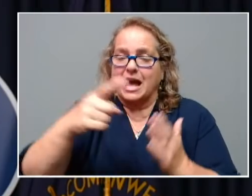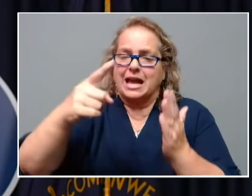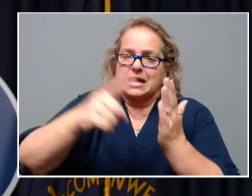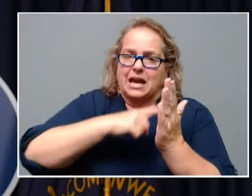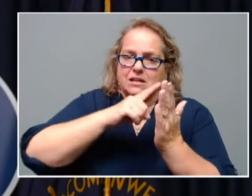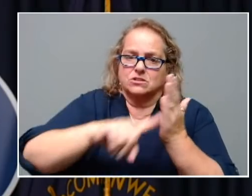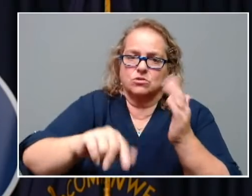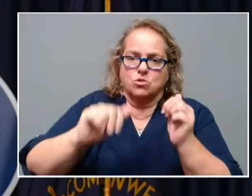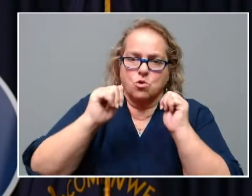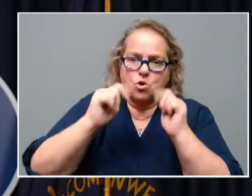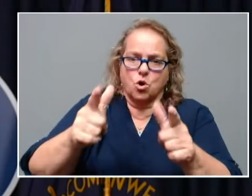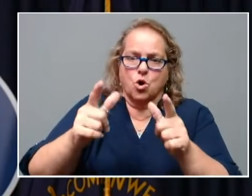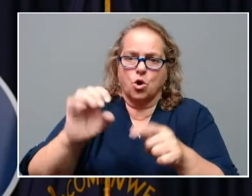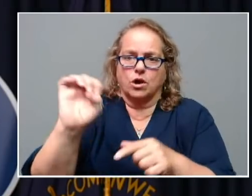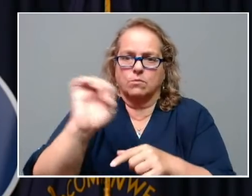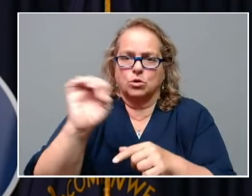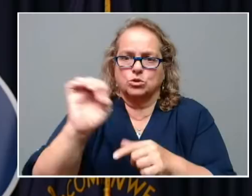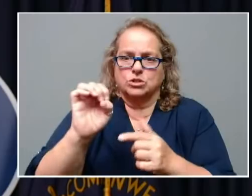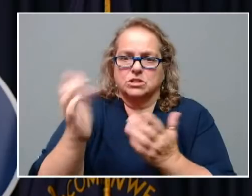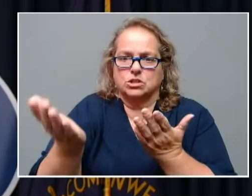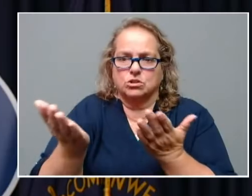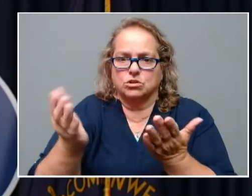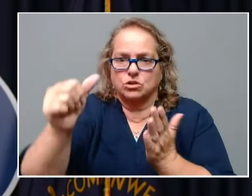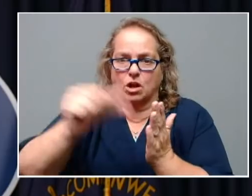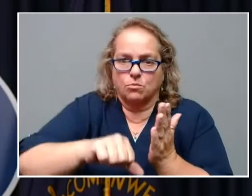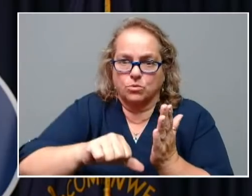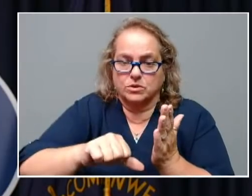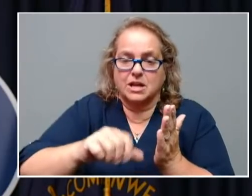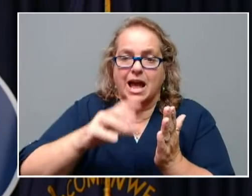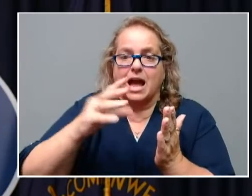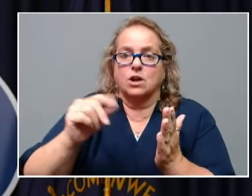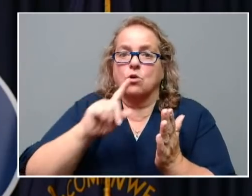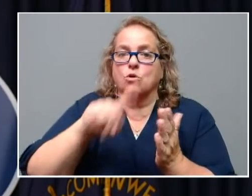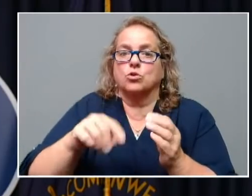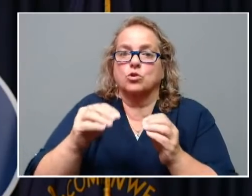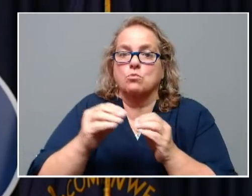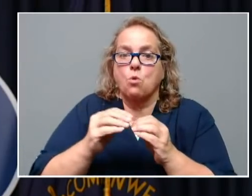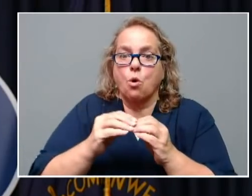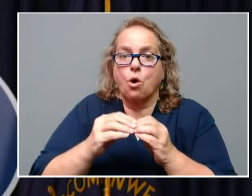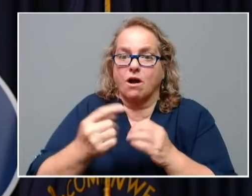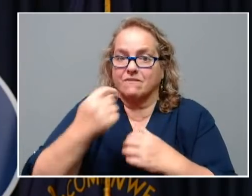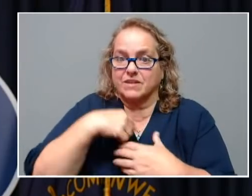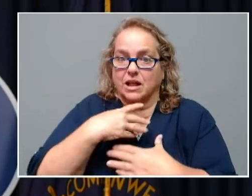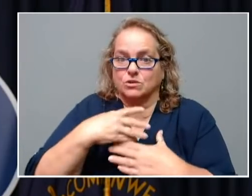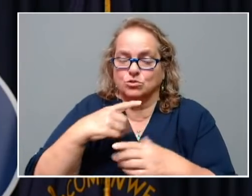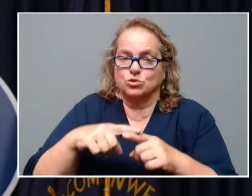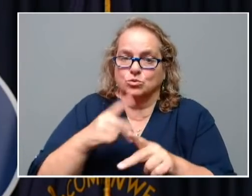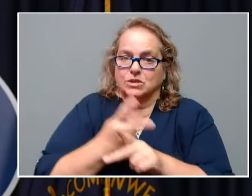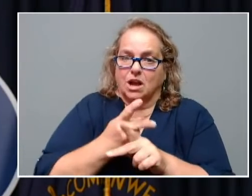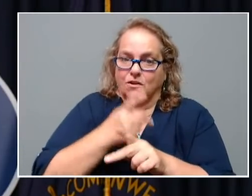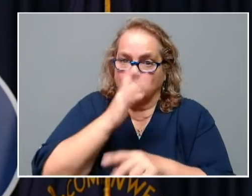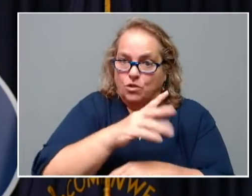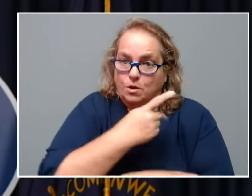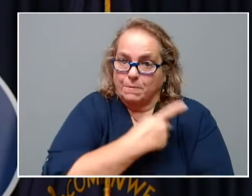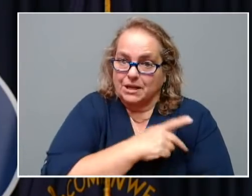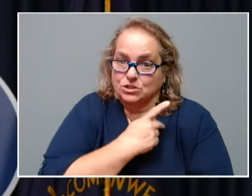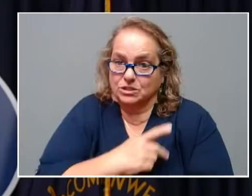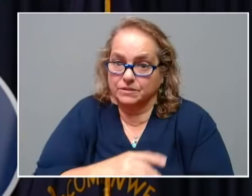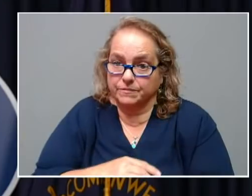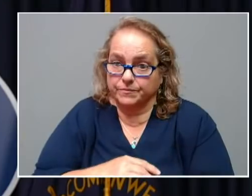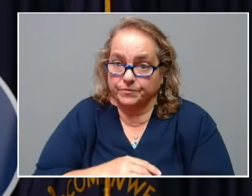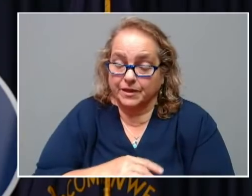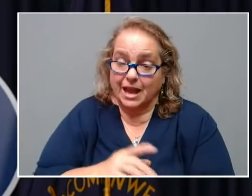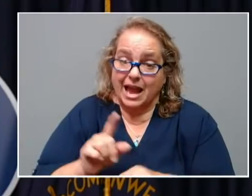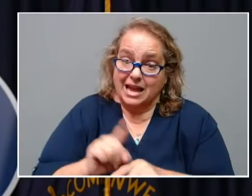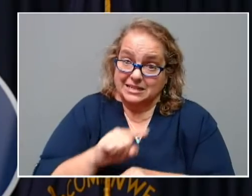surgeries and have even had to order more ventilators to care for their patients. And as these healthcare heroes share with us today,